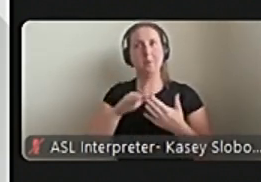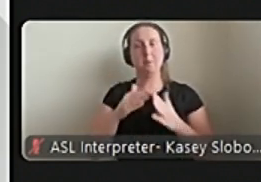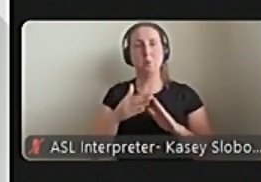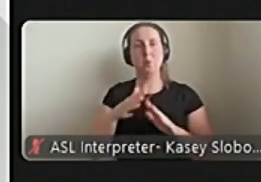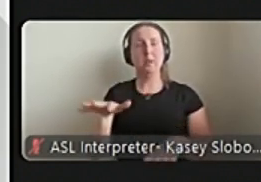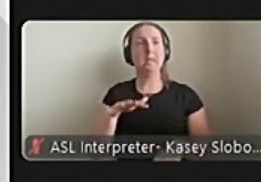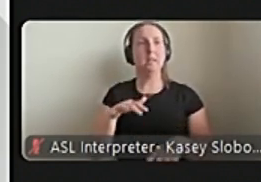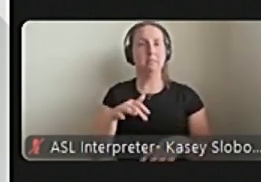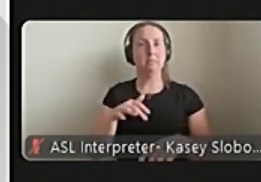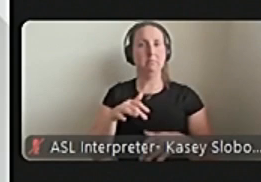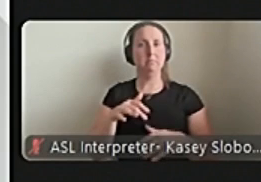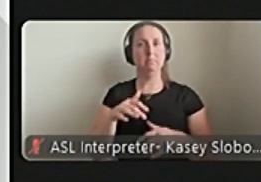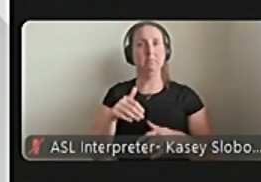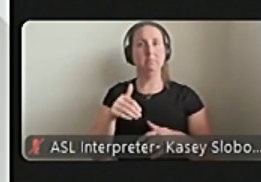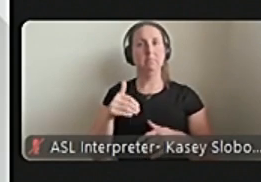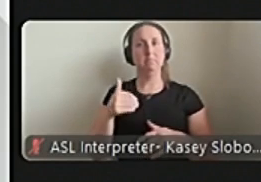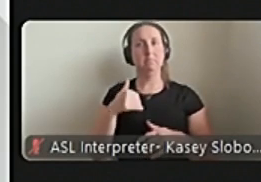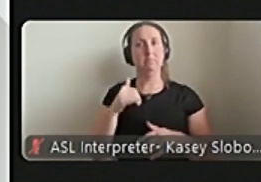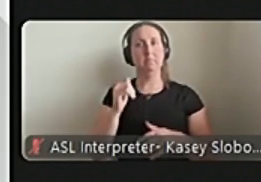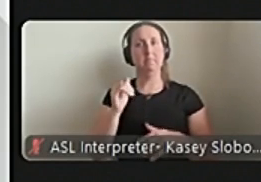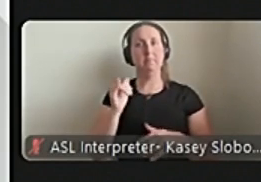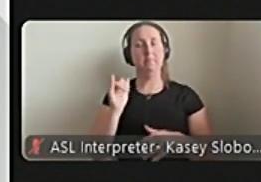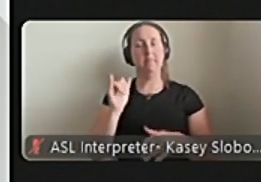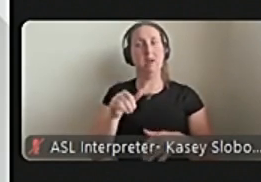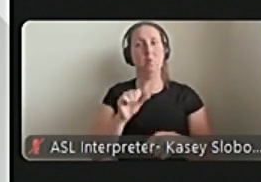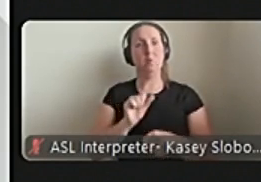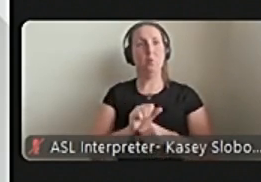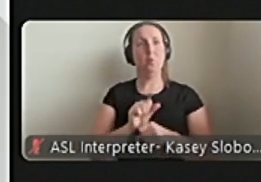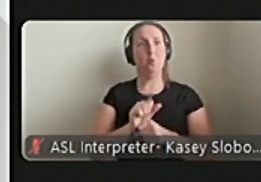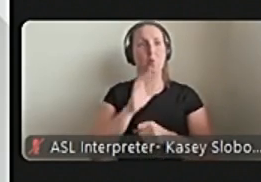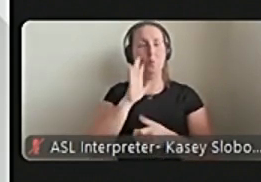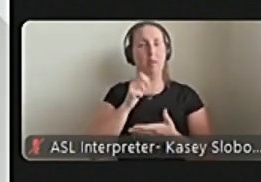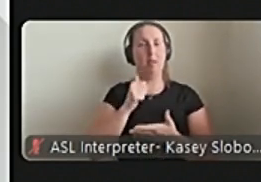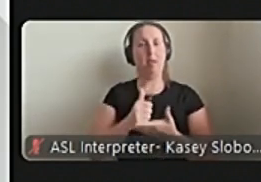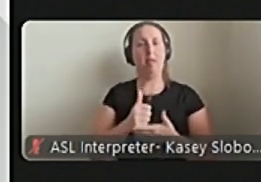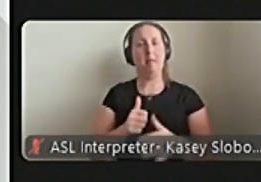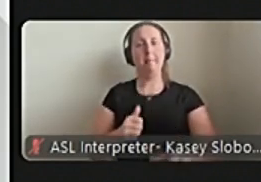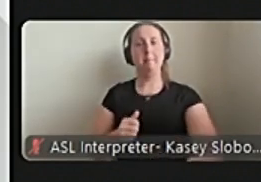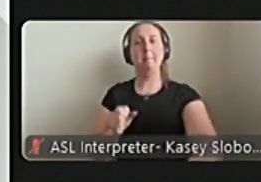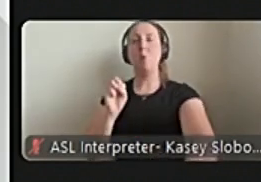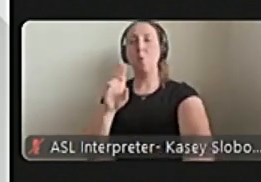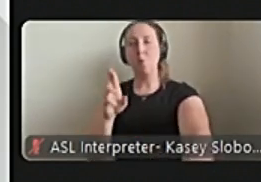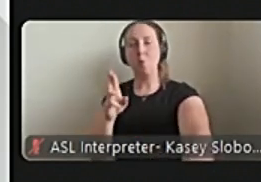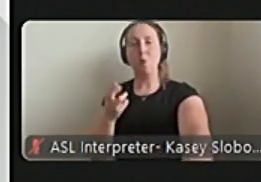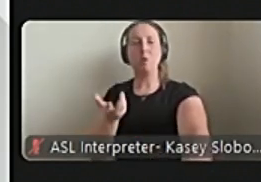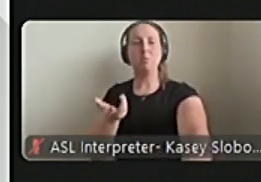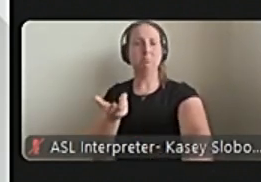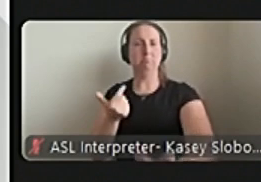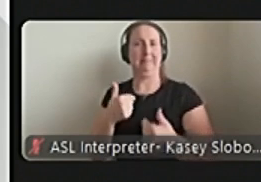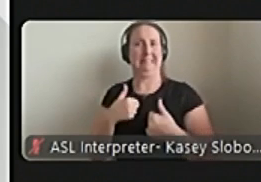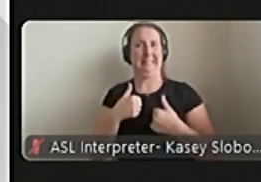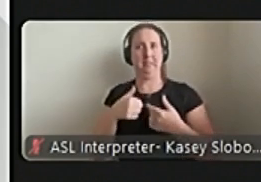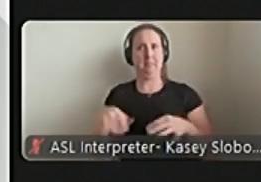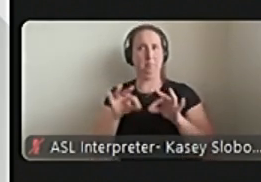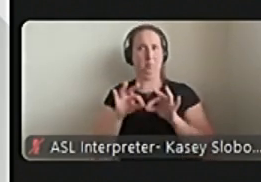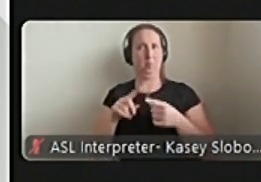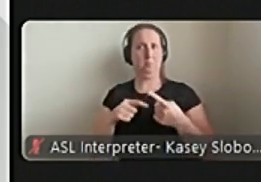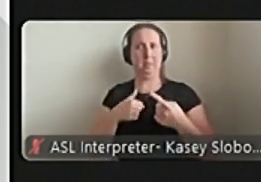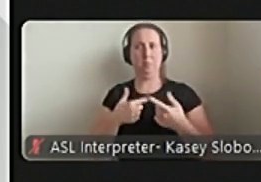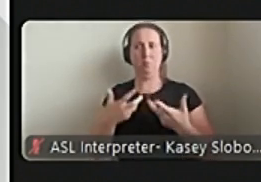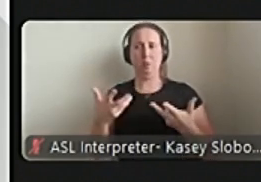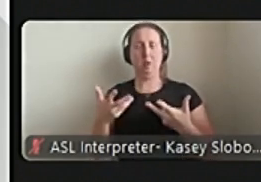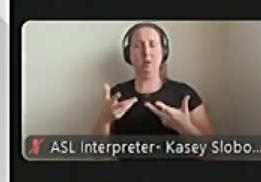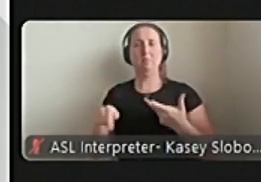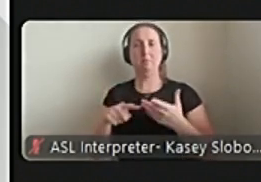us all meaningful work to do that's helpful? Or what's important to me? You show me the